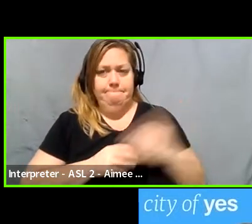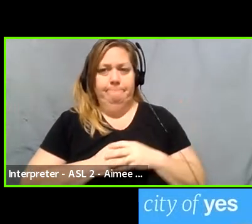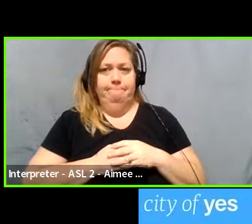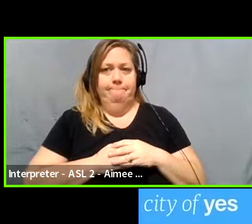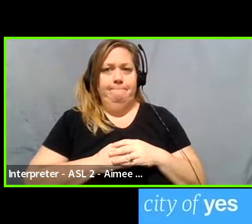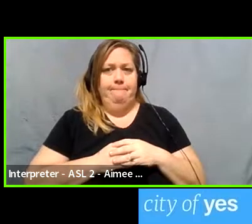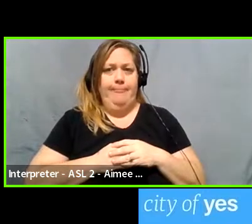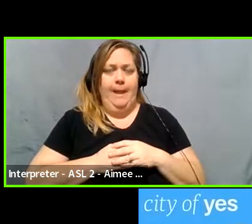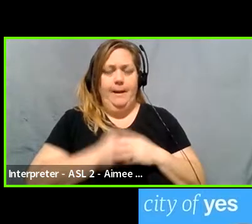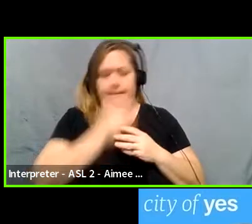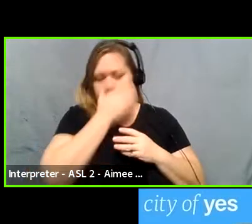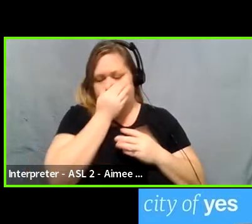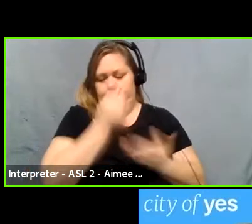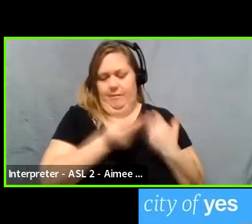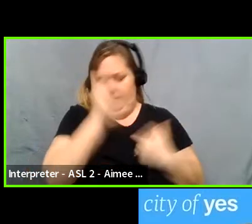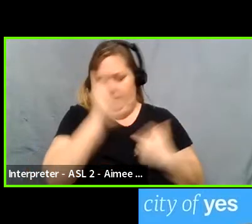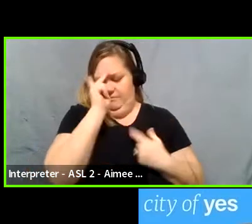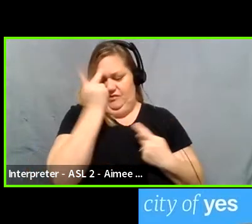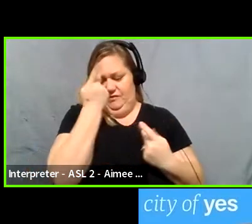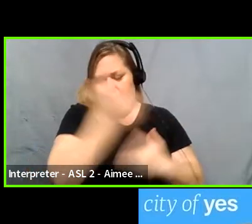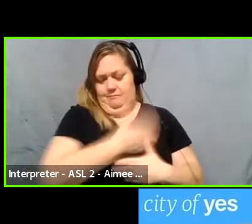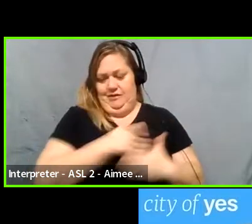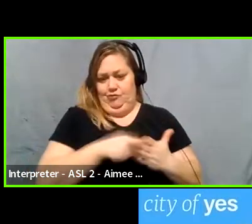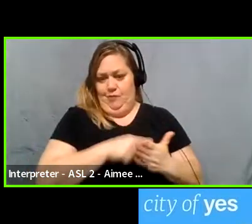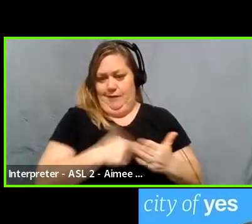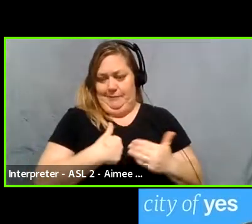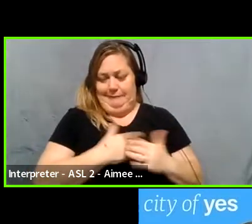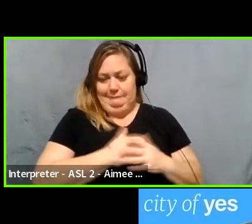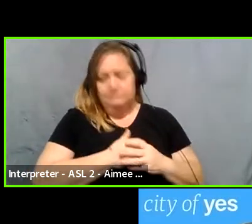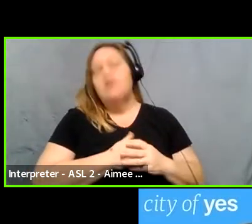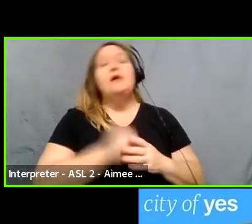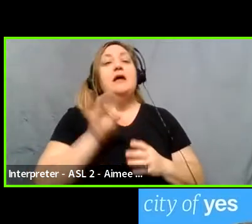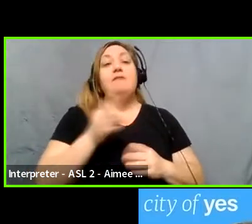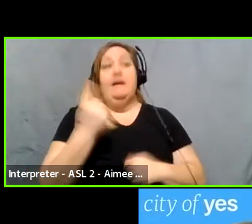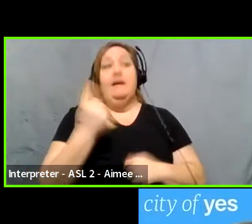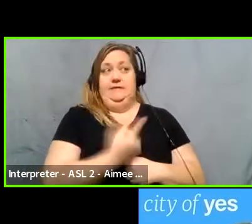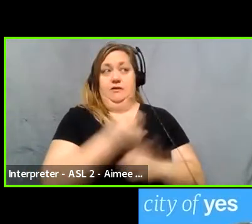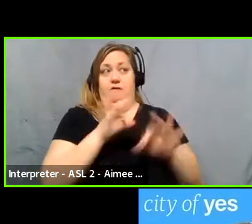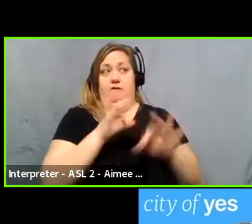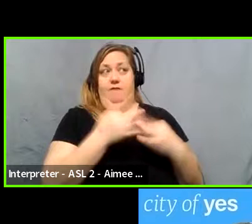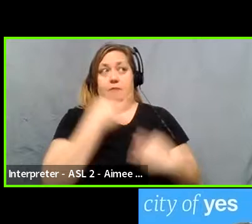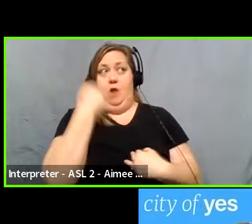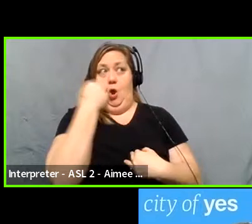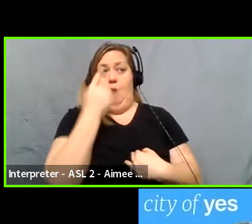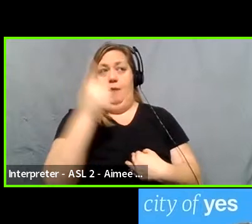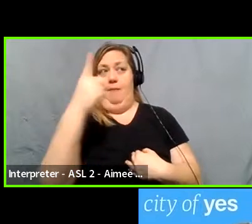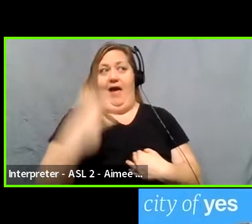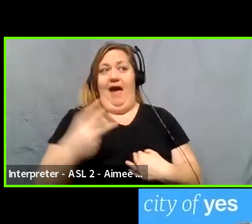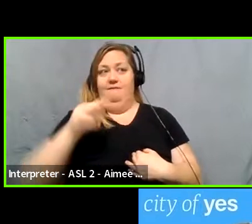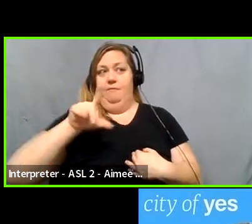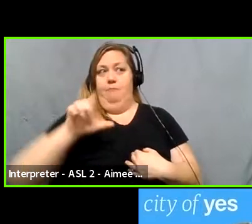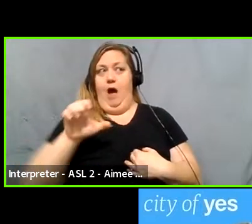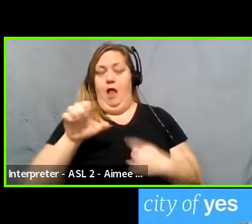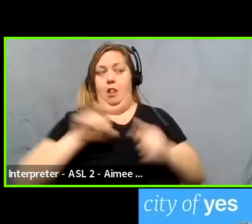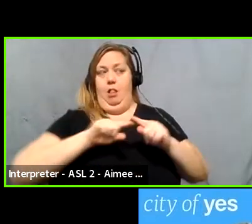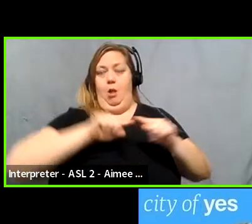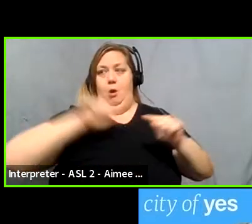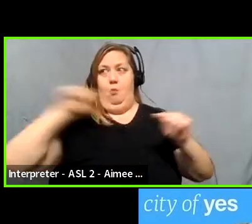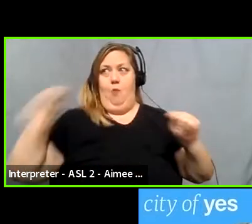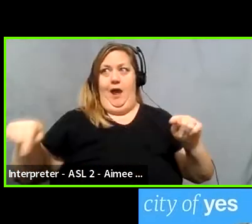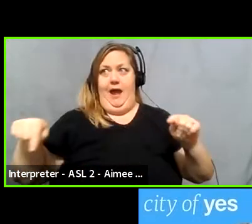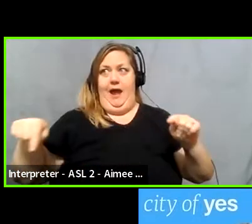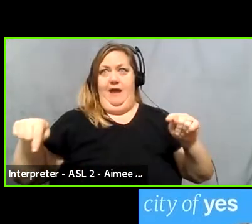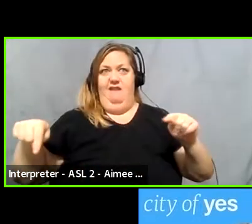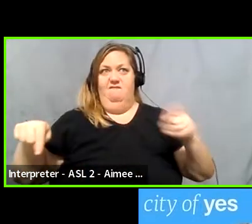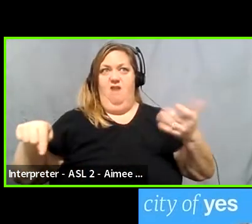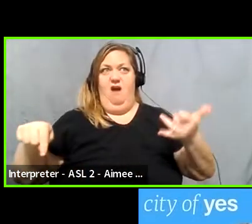um, and maybe I'm misunderstanding and please correct me. So if I have a single family home and I'm a half a mile away from, uh, I don't know, one